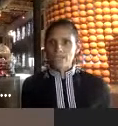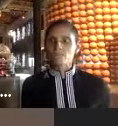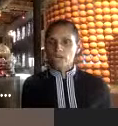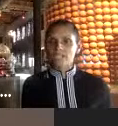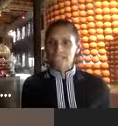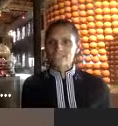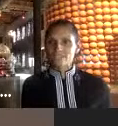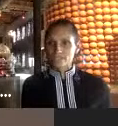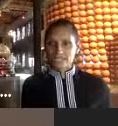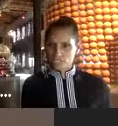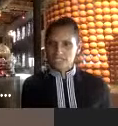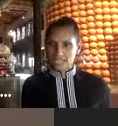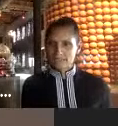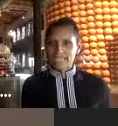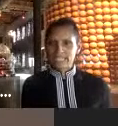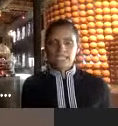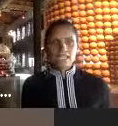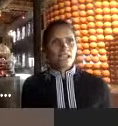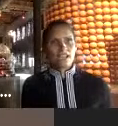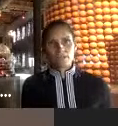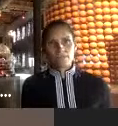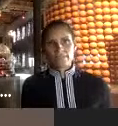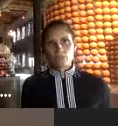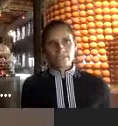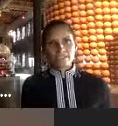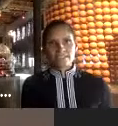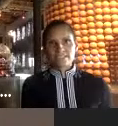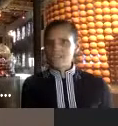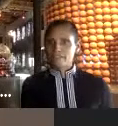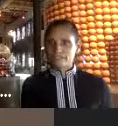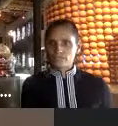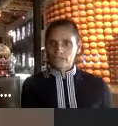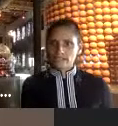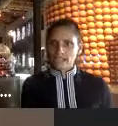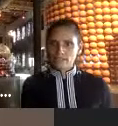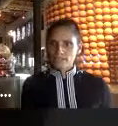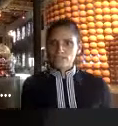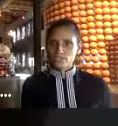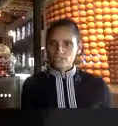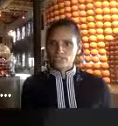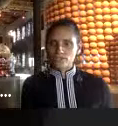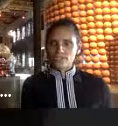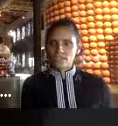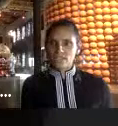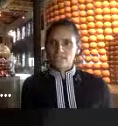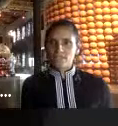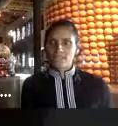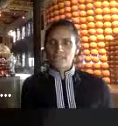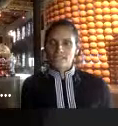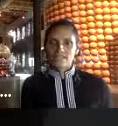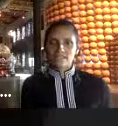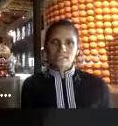and bring more collectors that look like me. There weren't enough when I would go to shows,